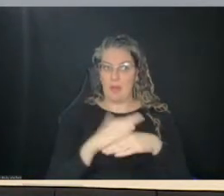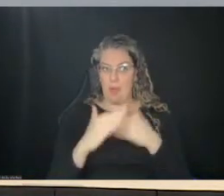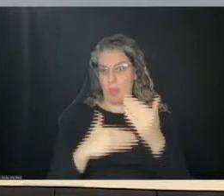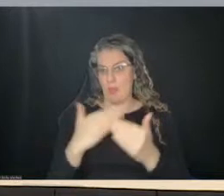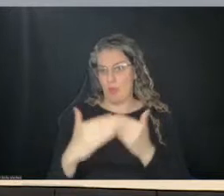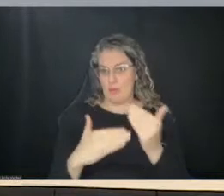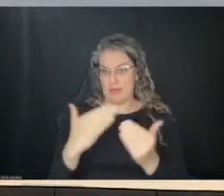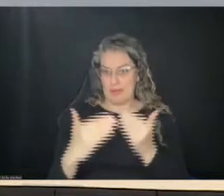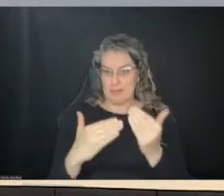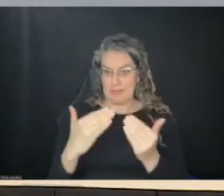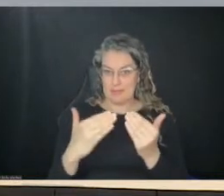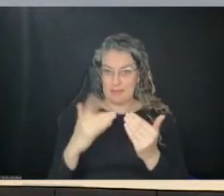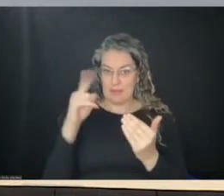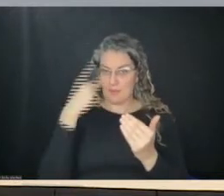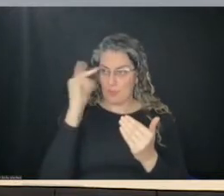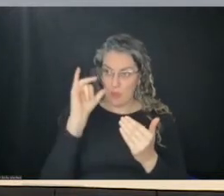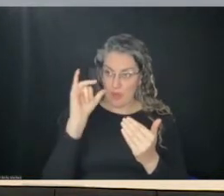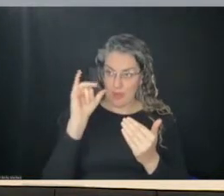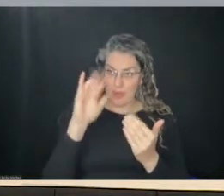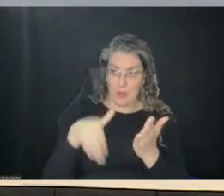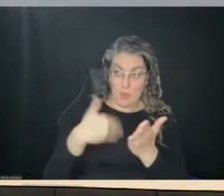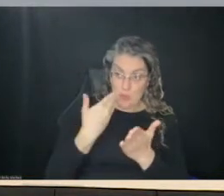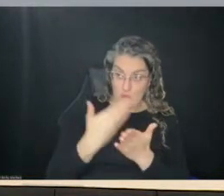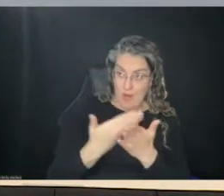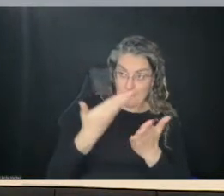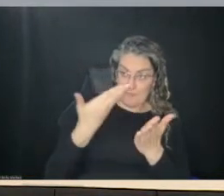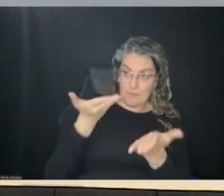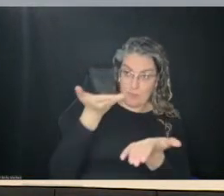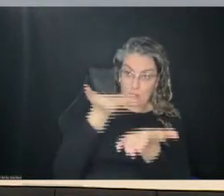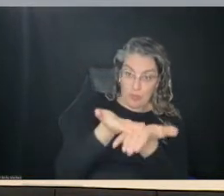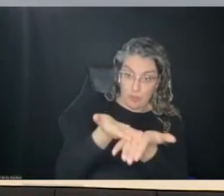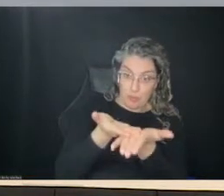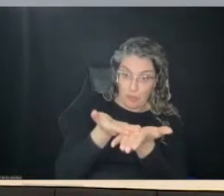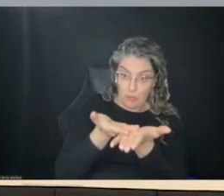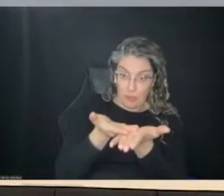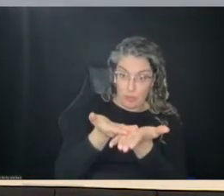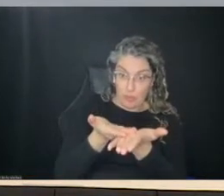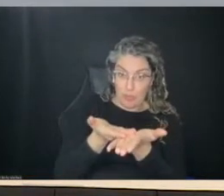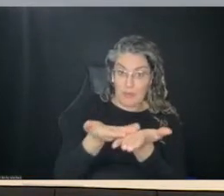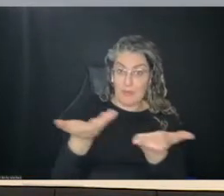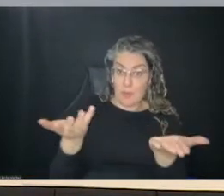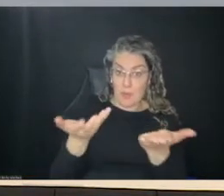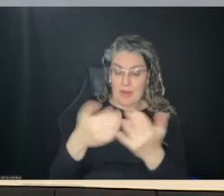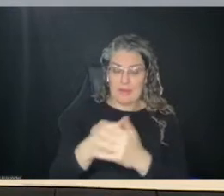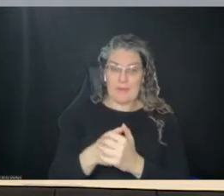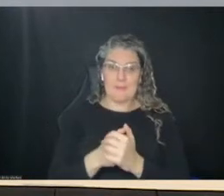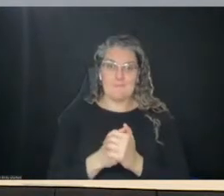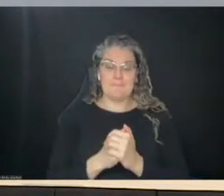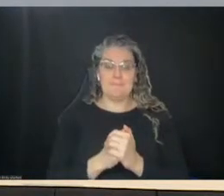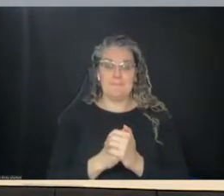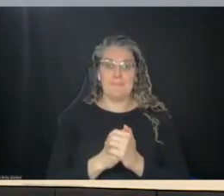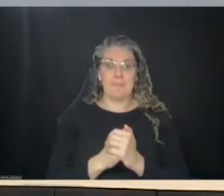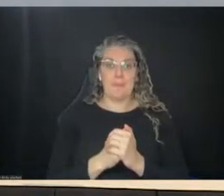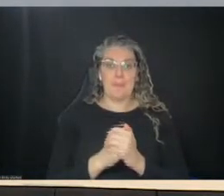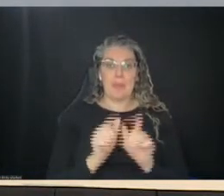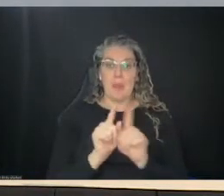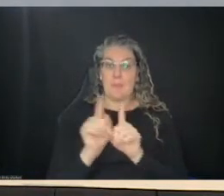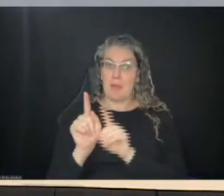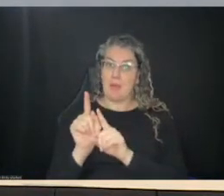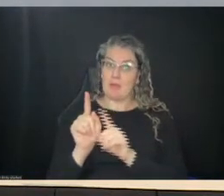what we're going to be asking for, but also what is logistically possible as well.